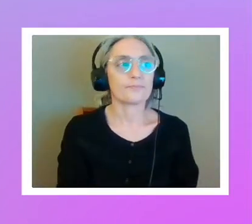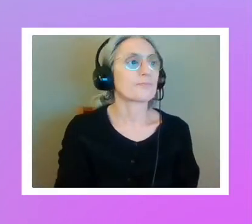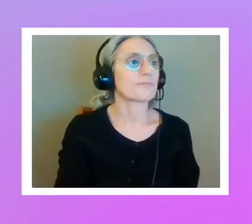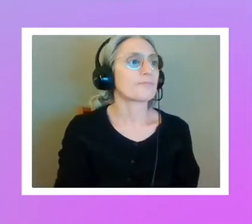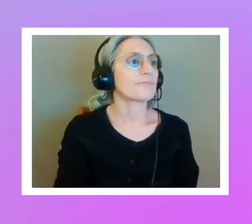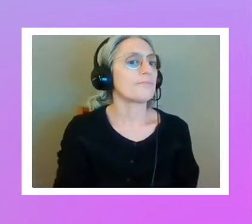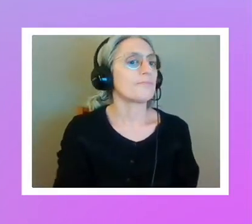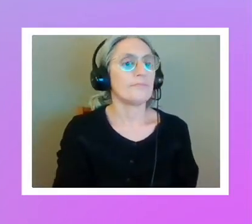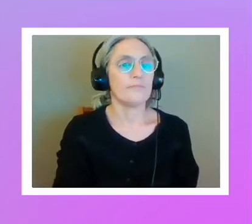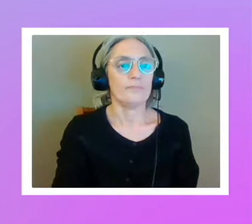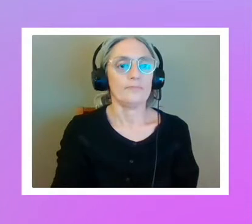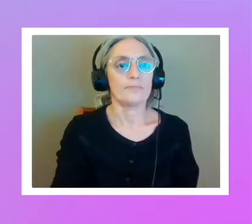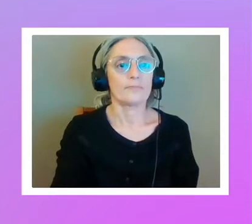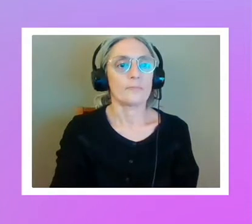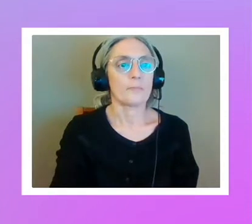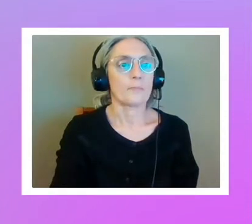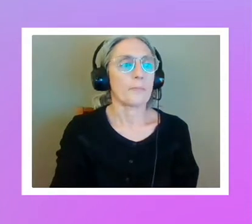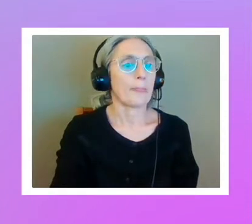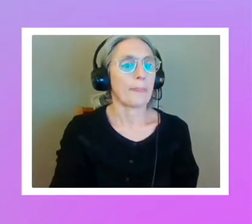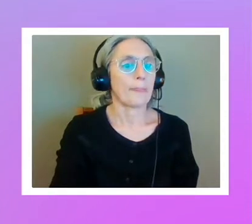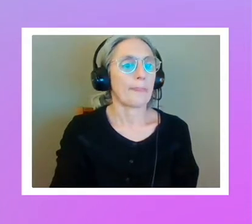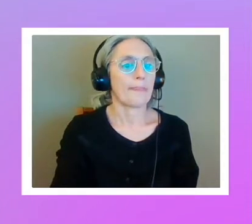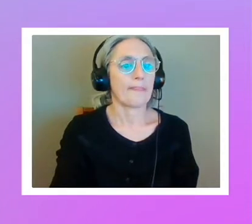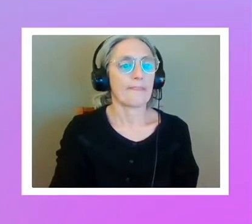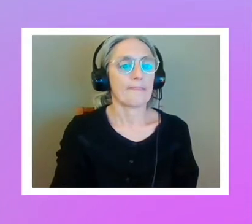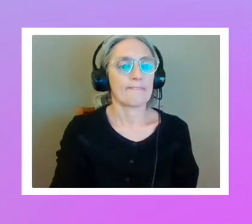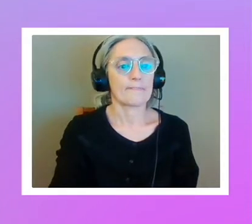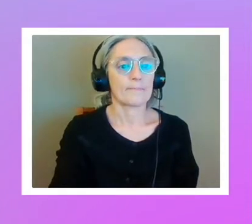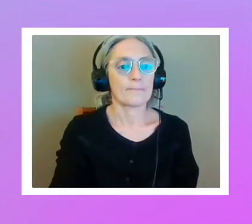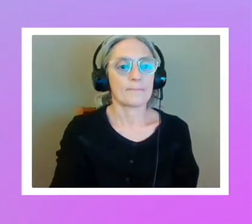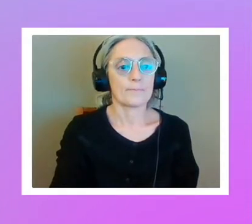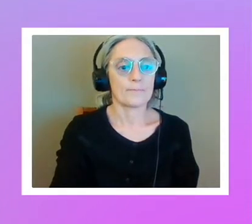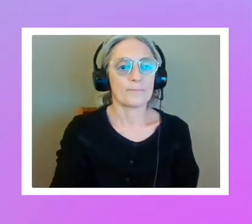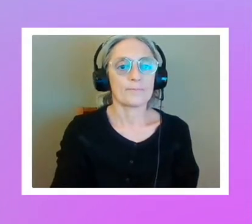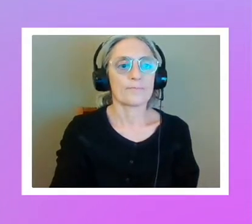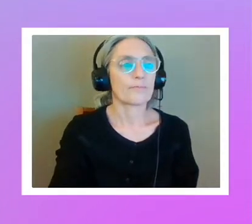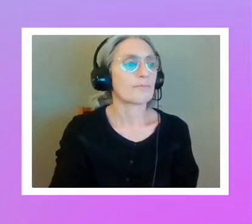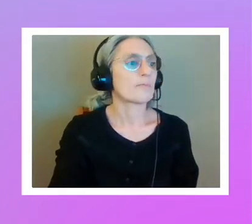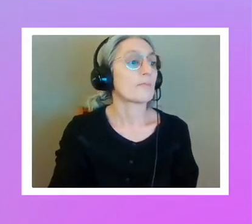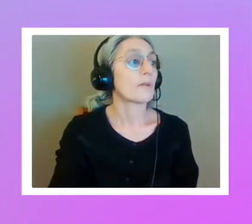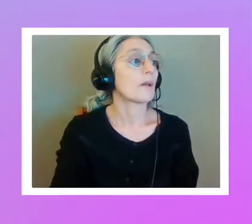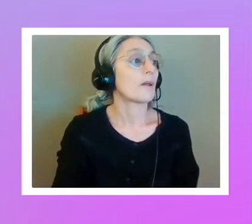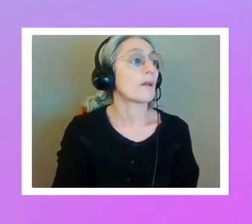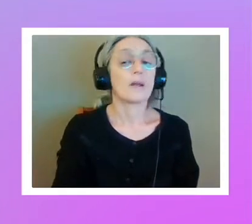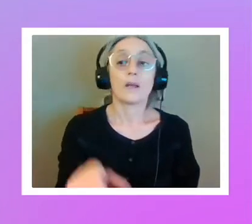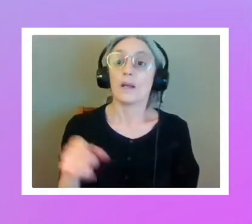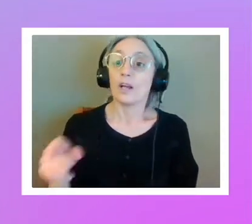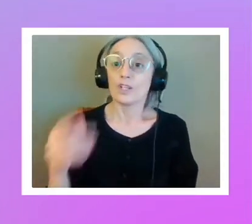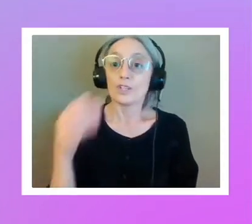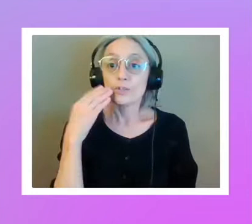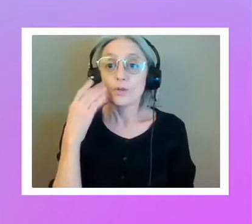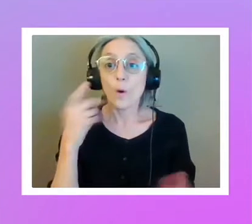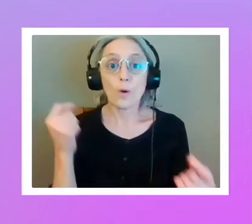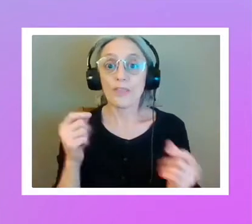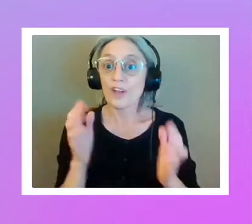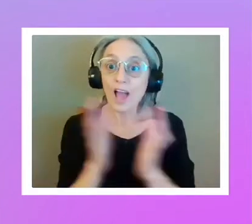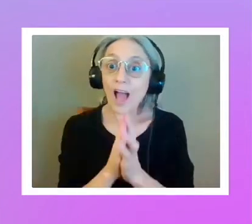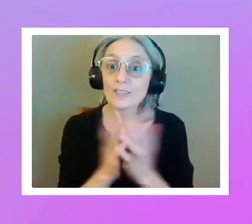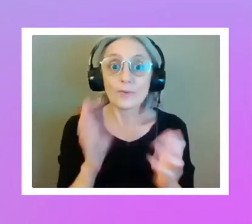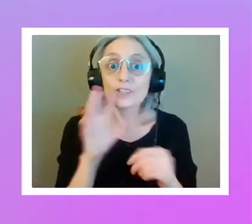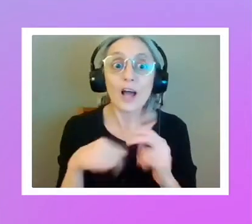so we go back up. So do you know what they're asking, what they're talking about? I sure don't from this subject